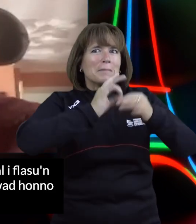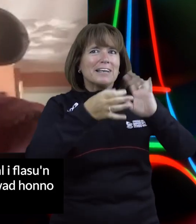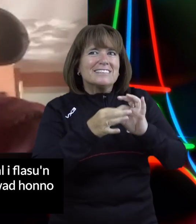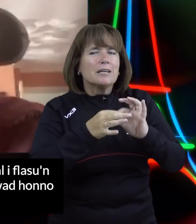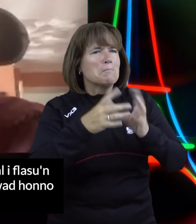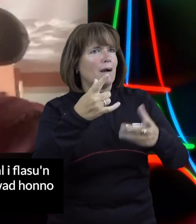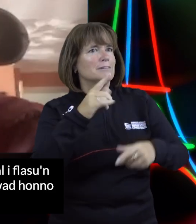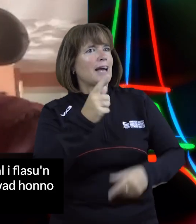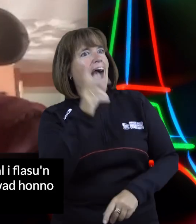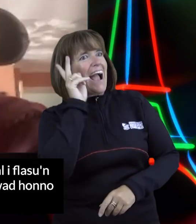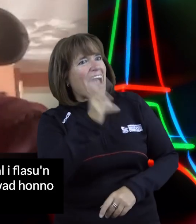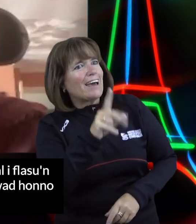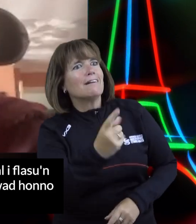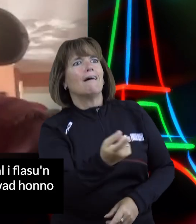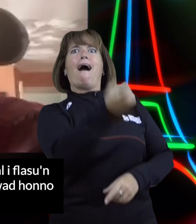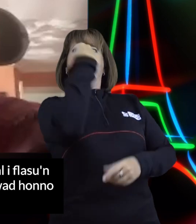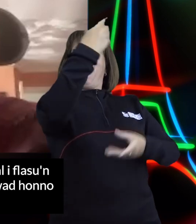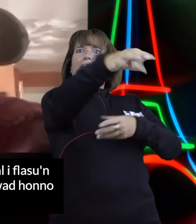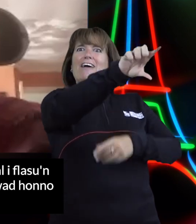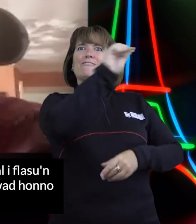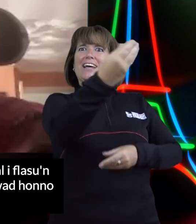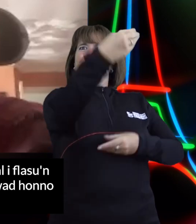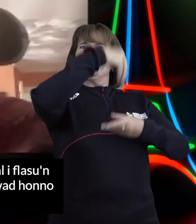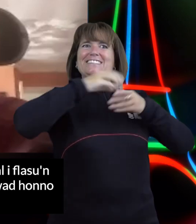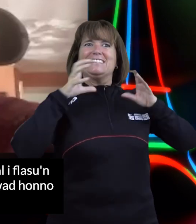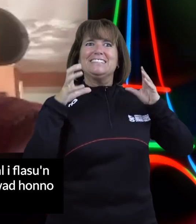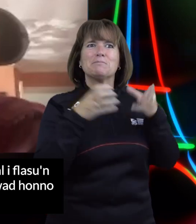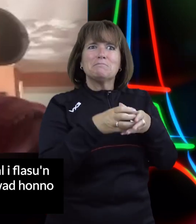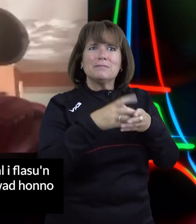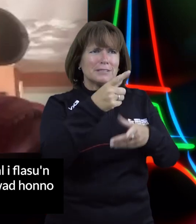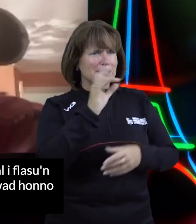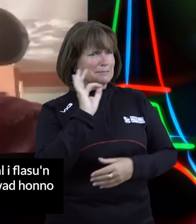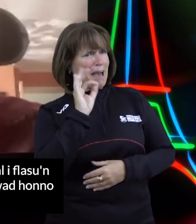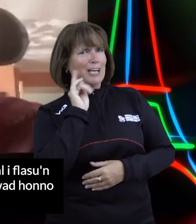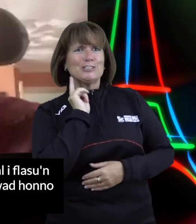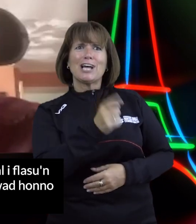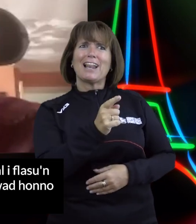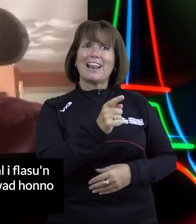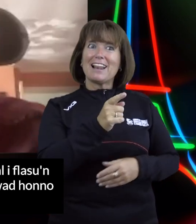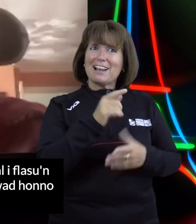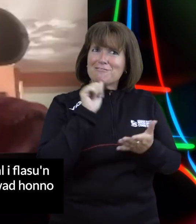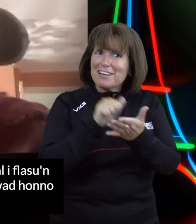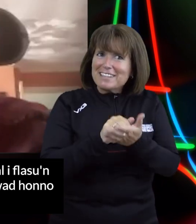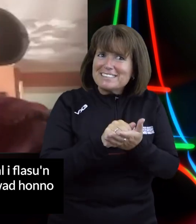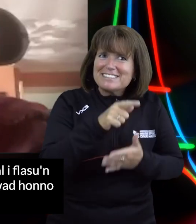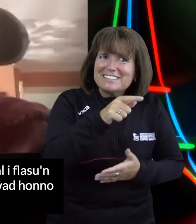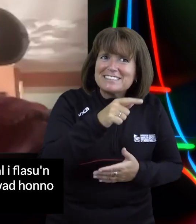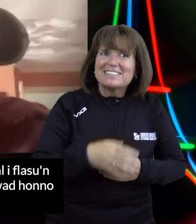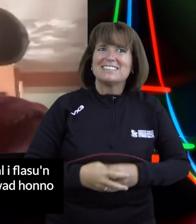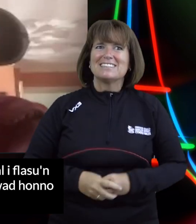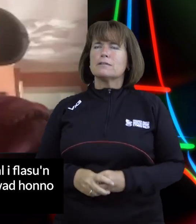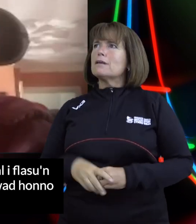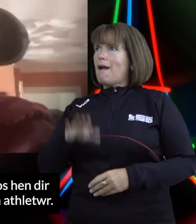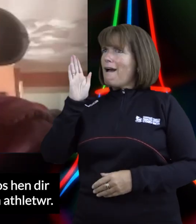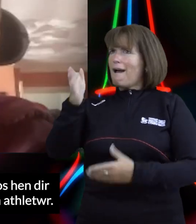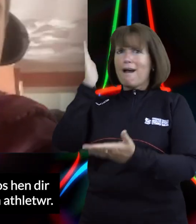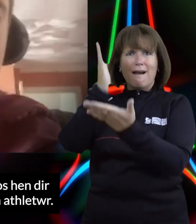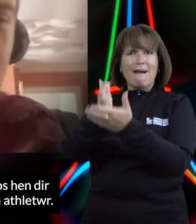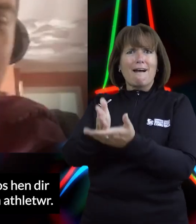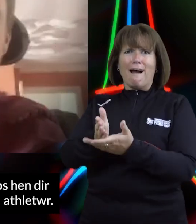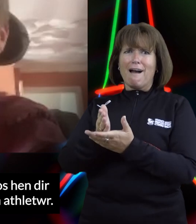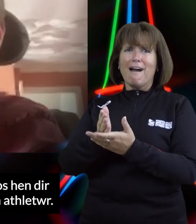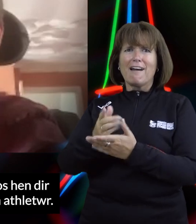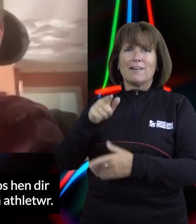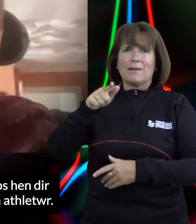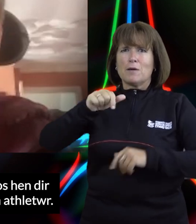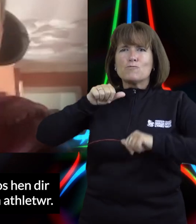sweet, the fact that you have attended many Paralympics, but to get that call up once again, it's special, isn't it?